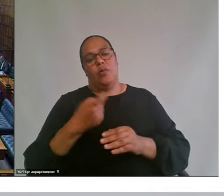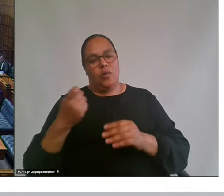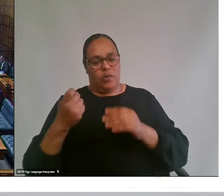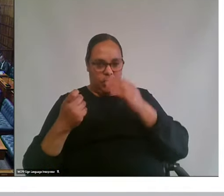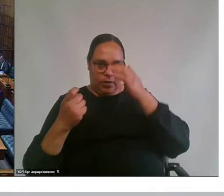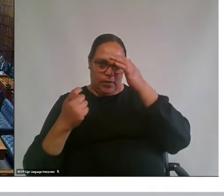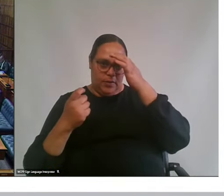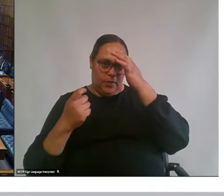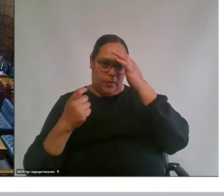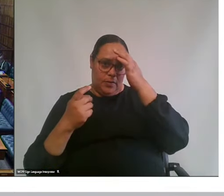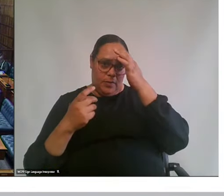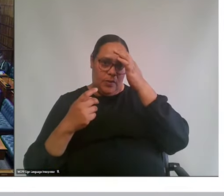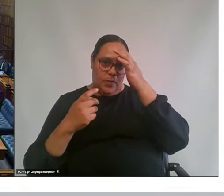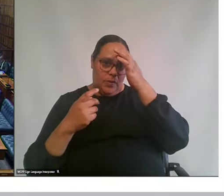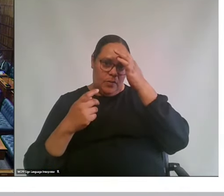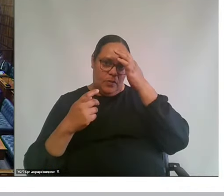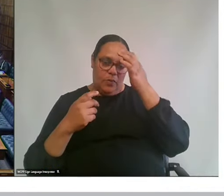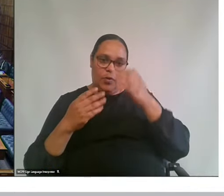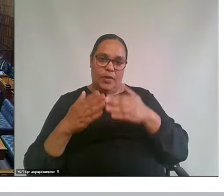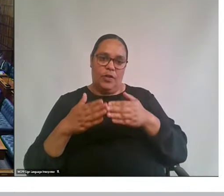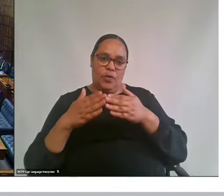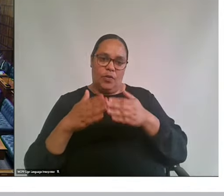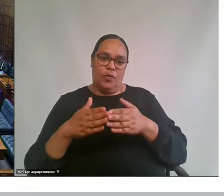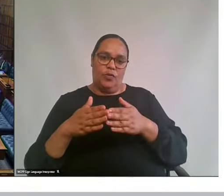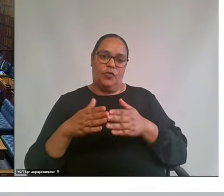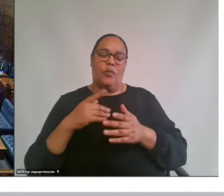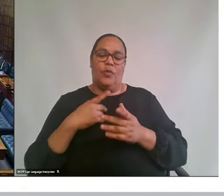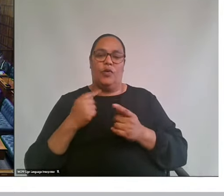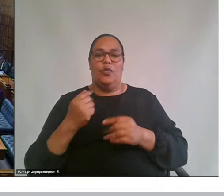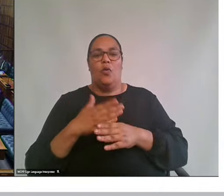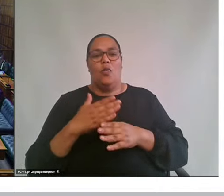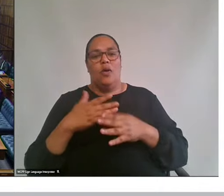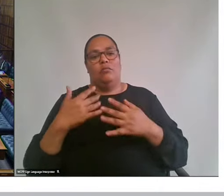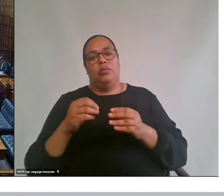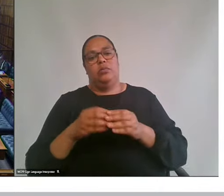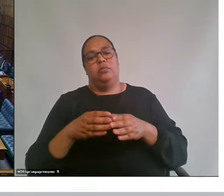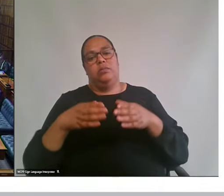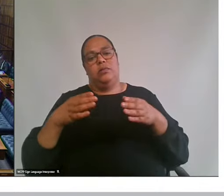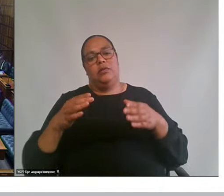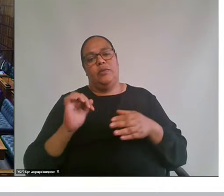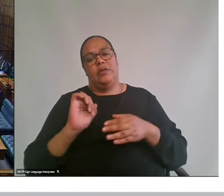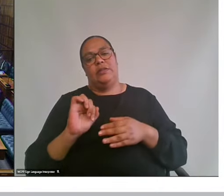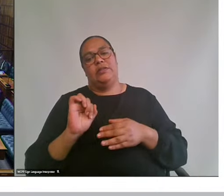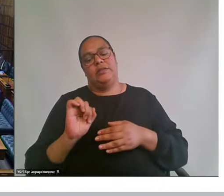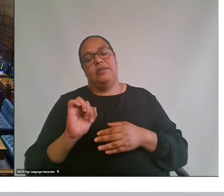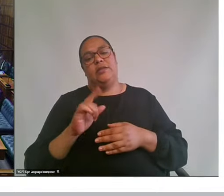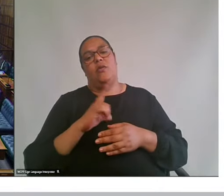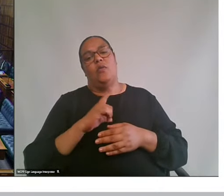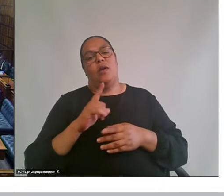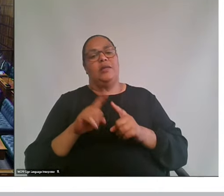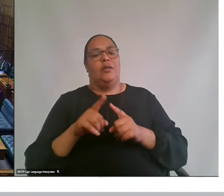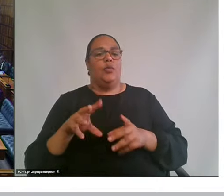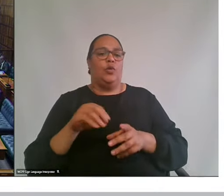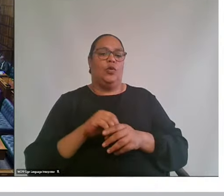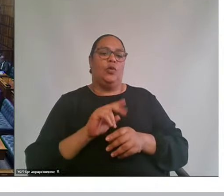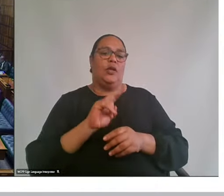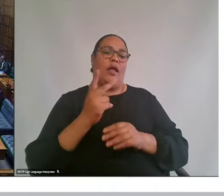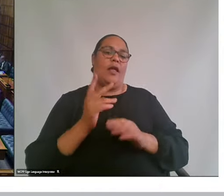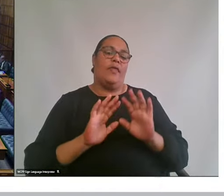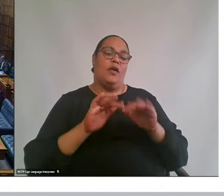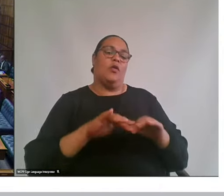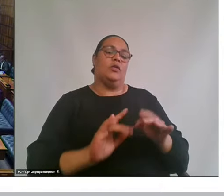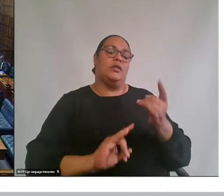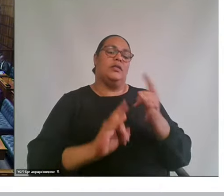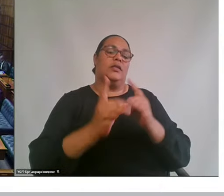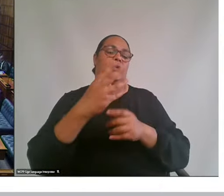um with the cruise cown initiative we've also done a lot of work to expand that to include other coastal cities